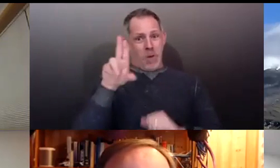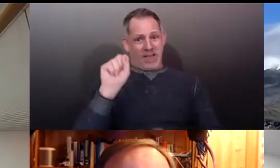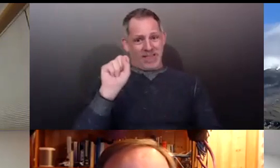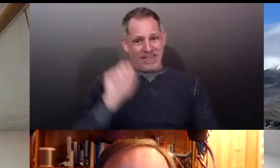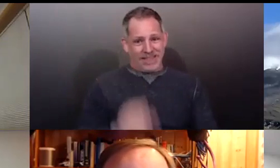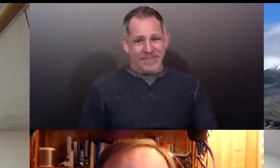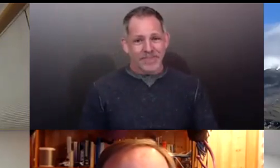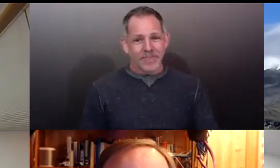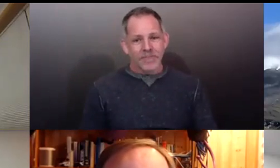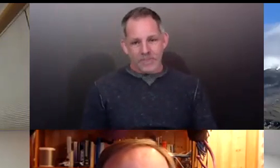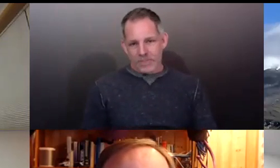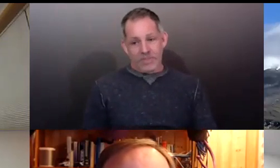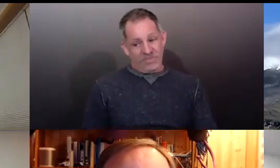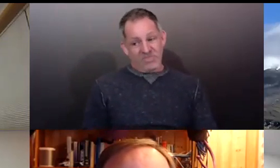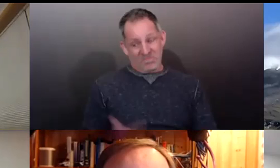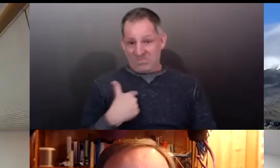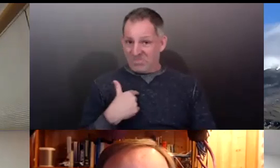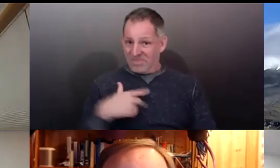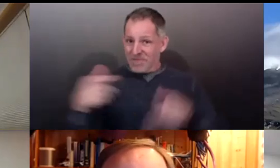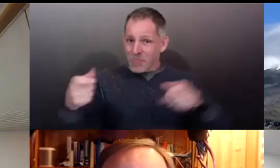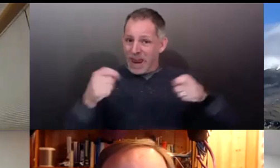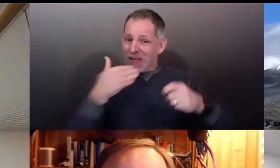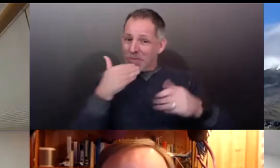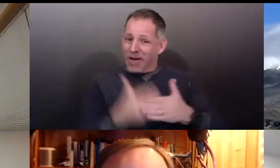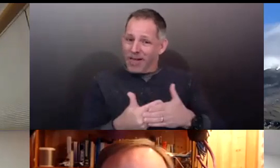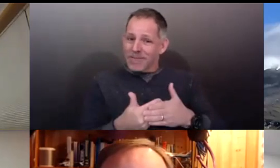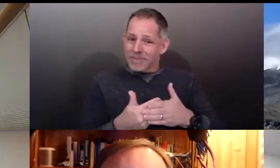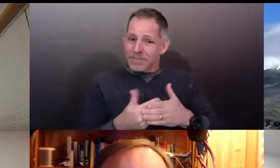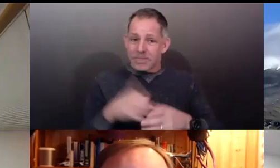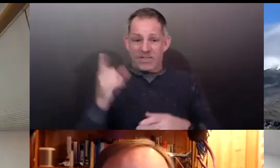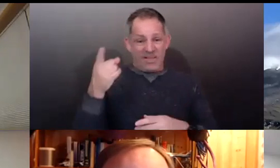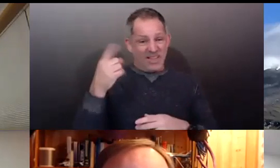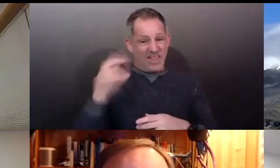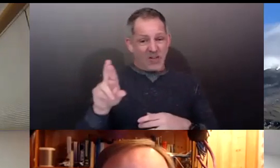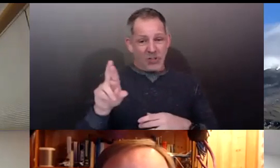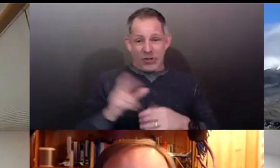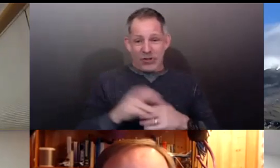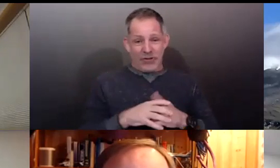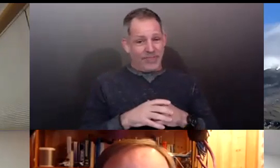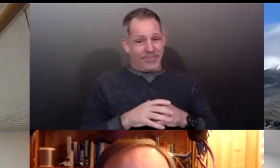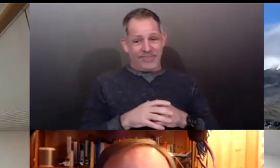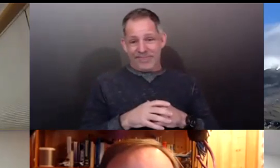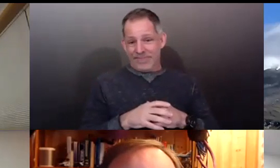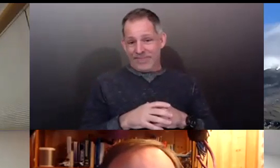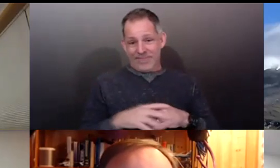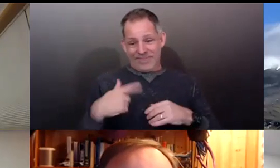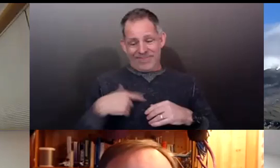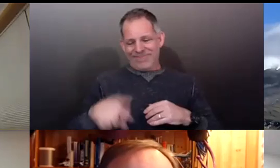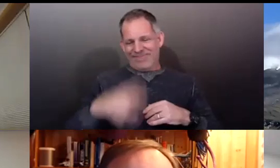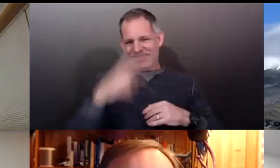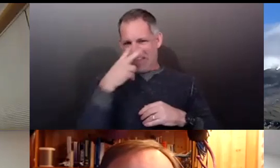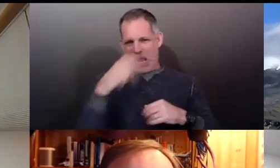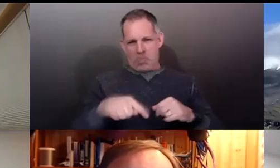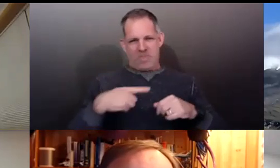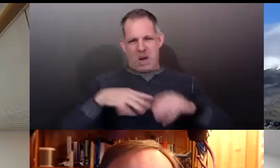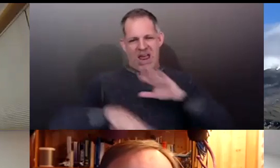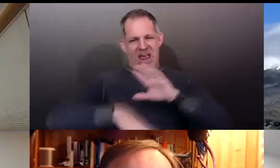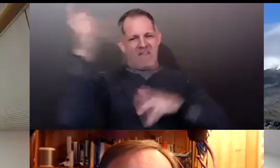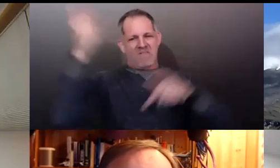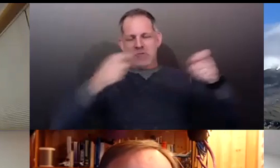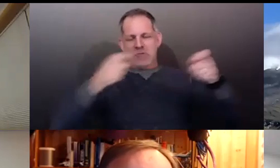the doctor said, we don't want to let this get out of control. So need to keep going on it.